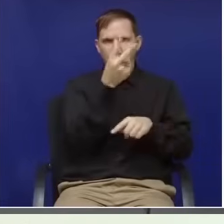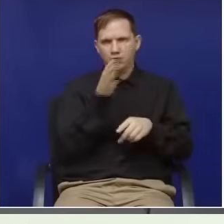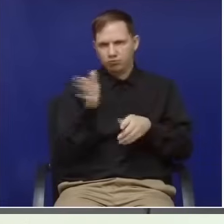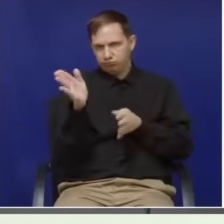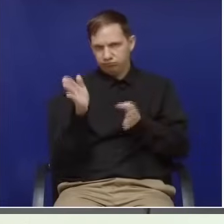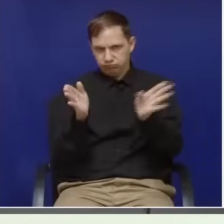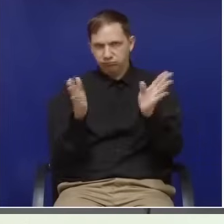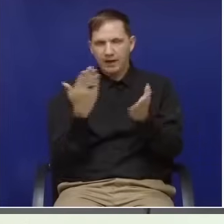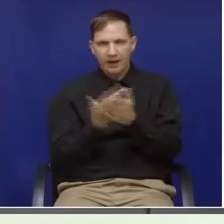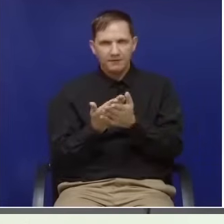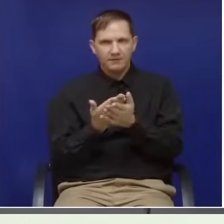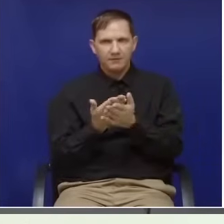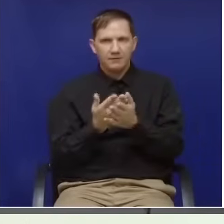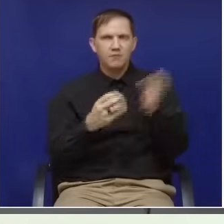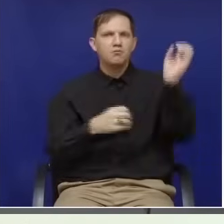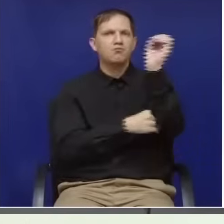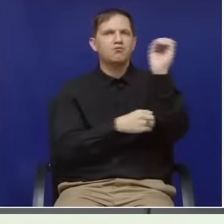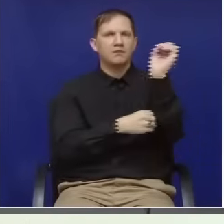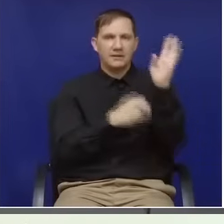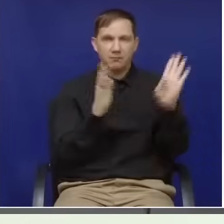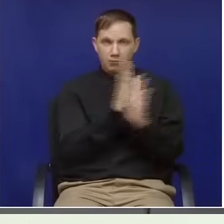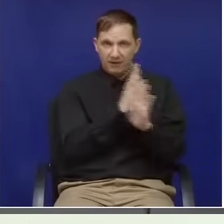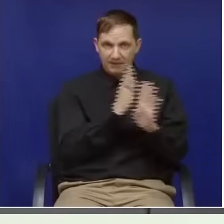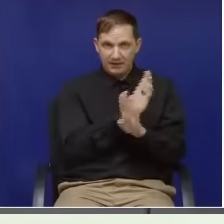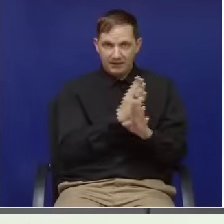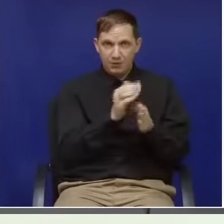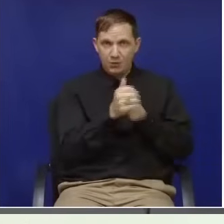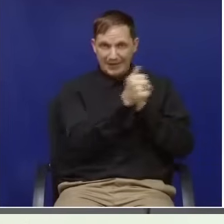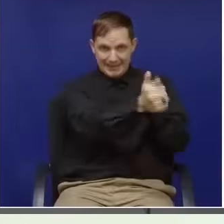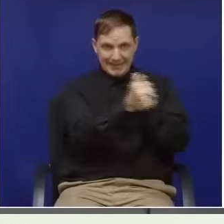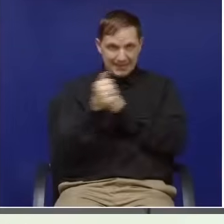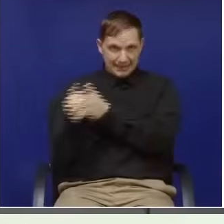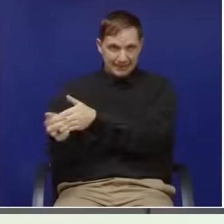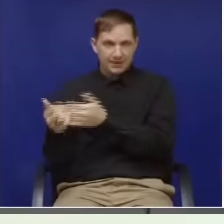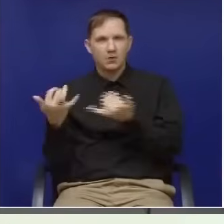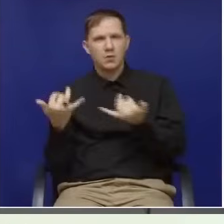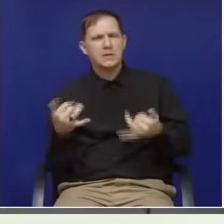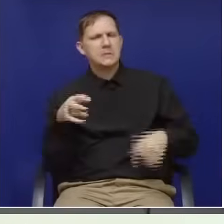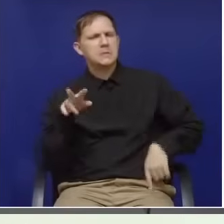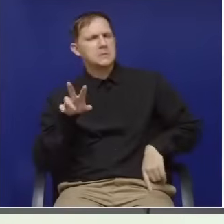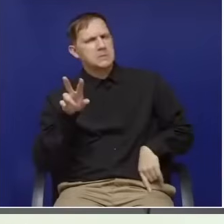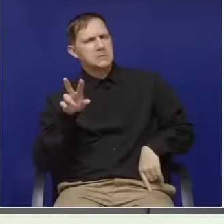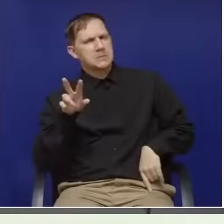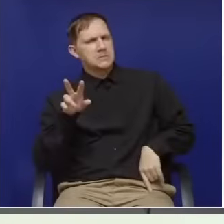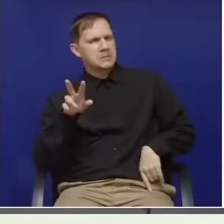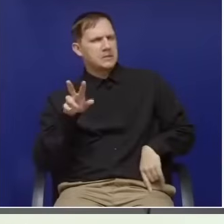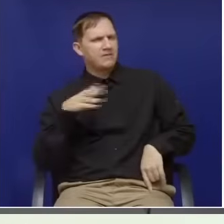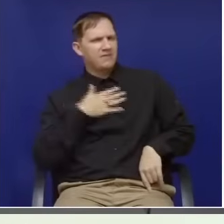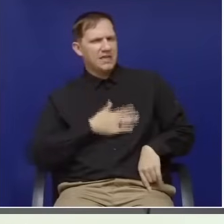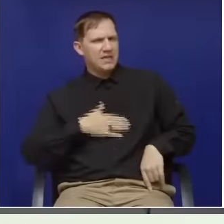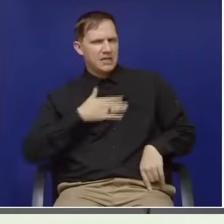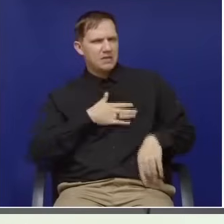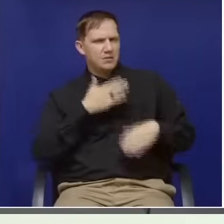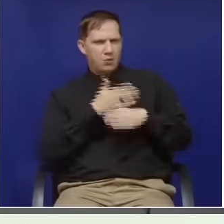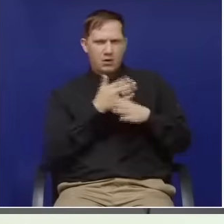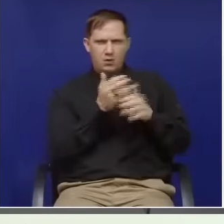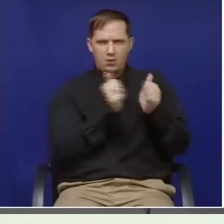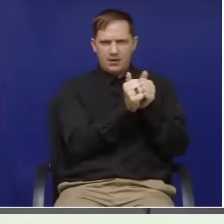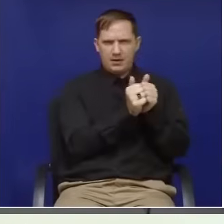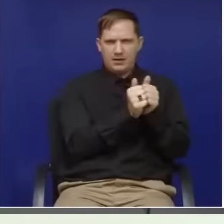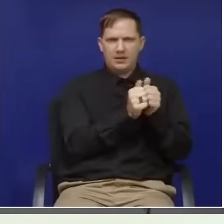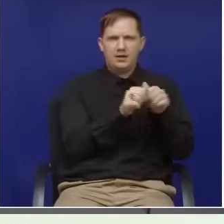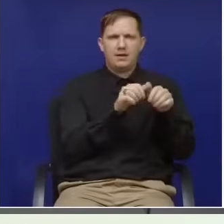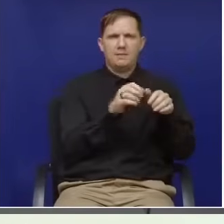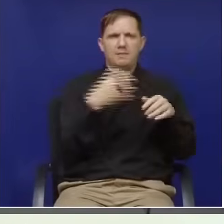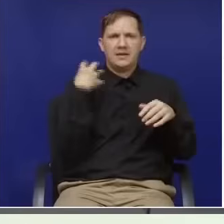to have private offices, those who are leading those two arms. We immediately, working together with Minister of Finance and Minister of Public